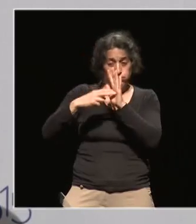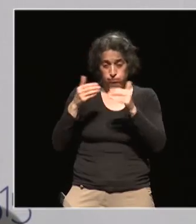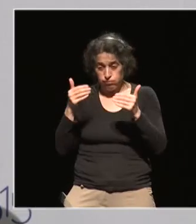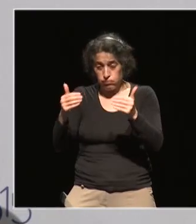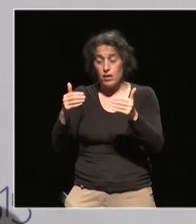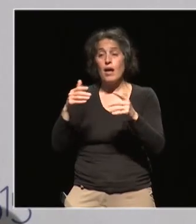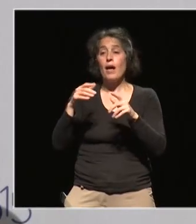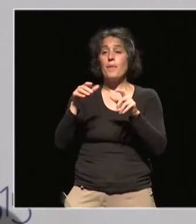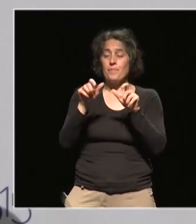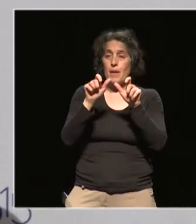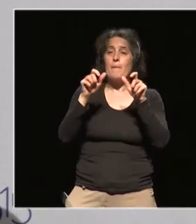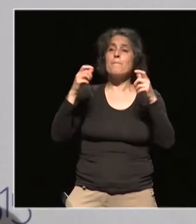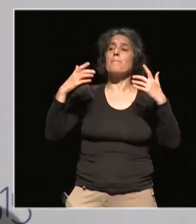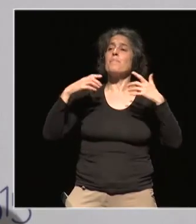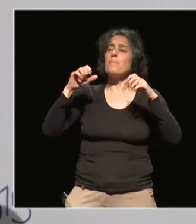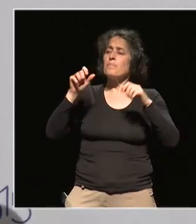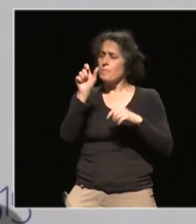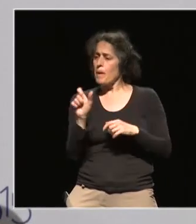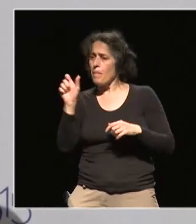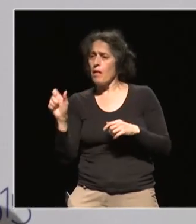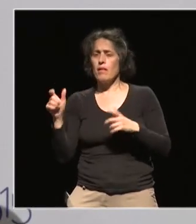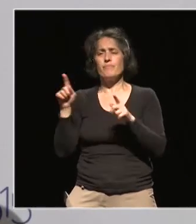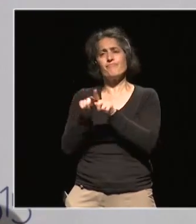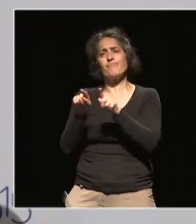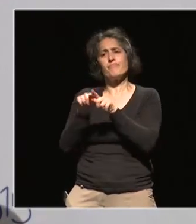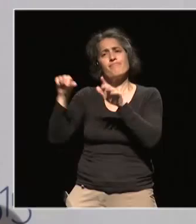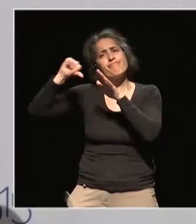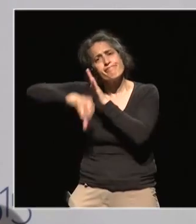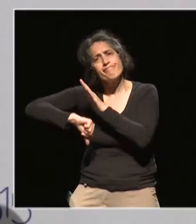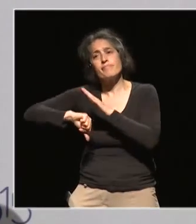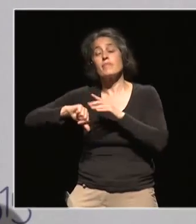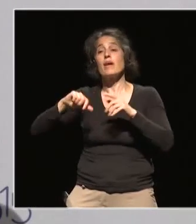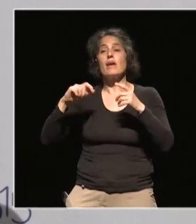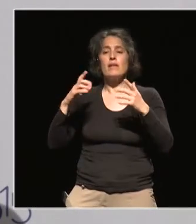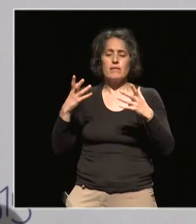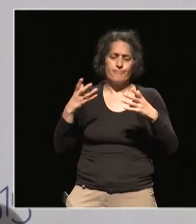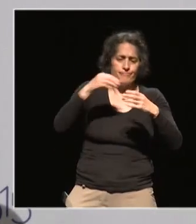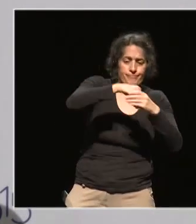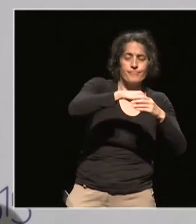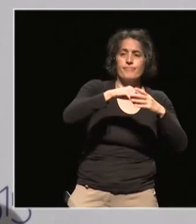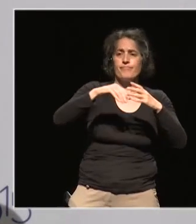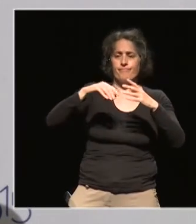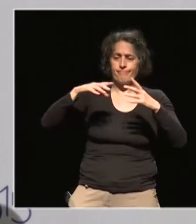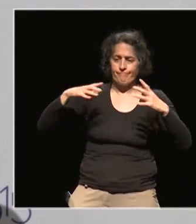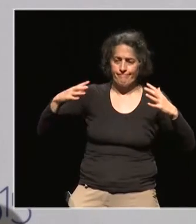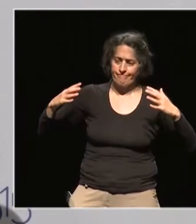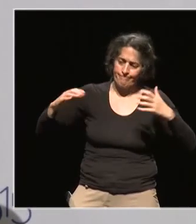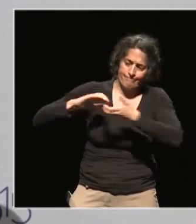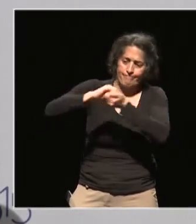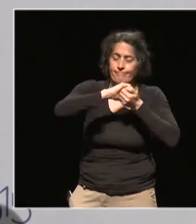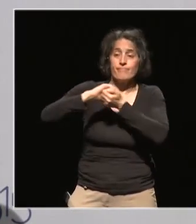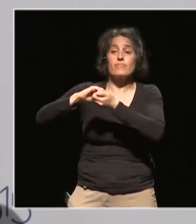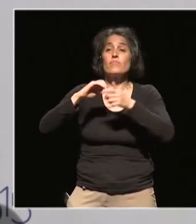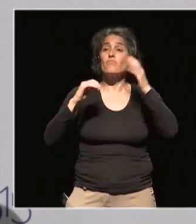is mainstream climate change in our policies, including in our budget. 20% of the European budget is climate